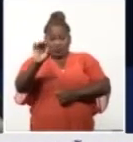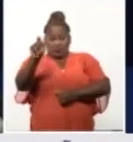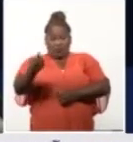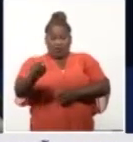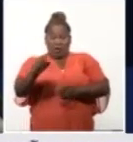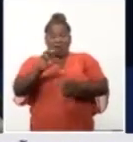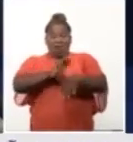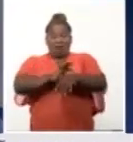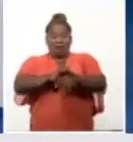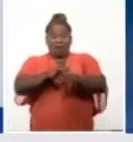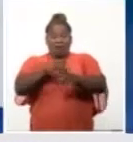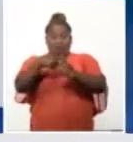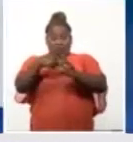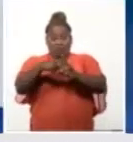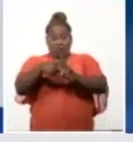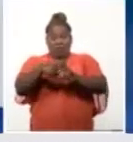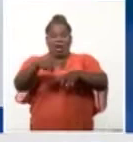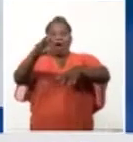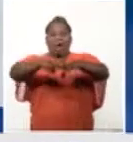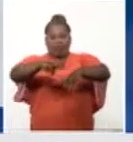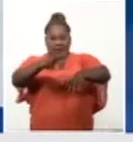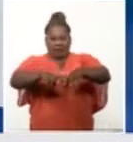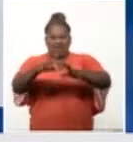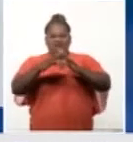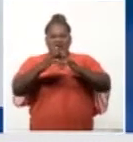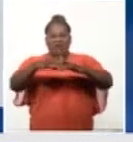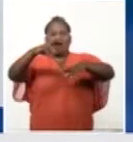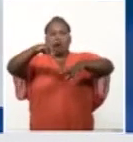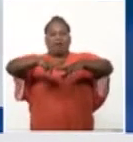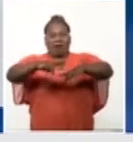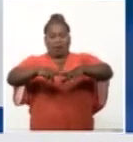7 of the 8 cases belong to Havana province,